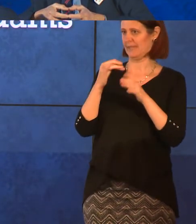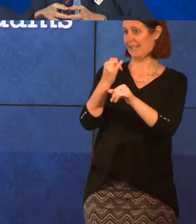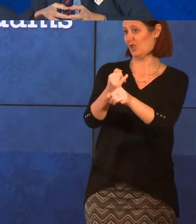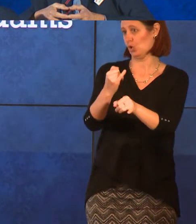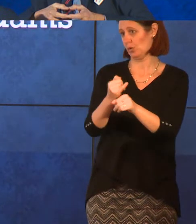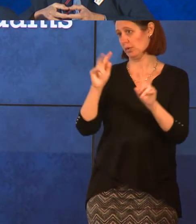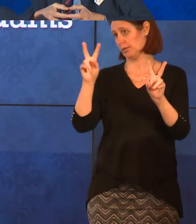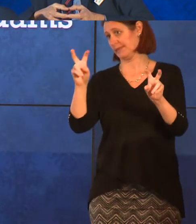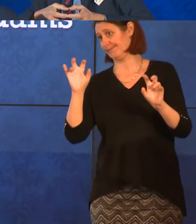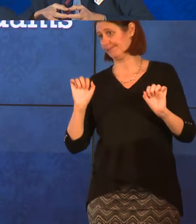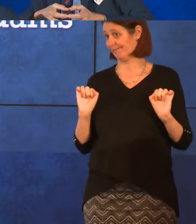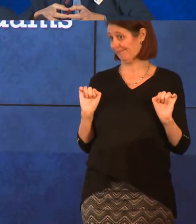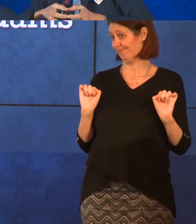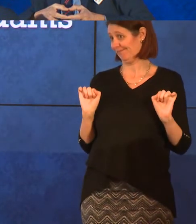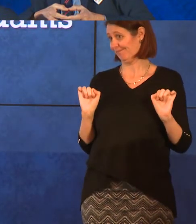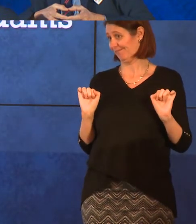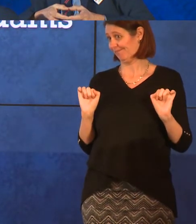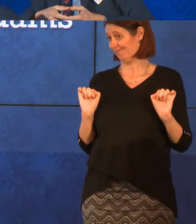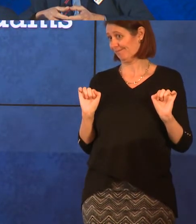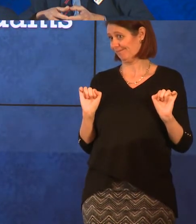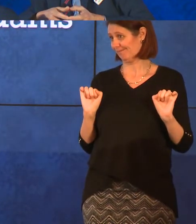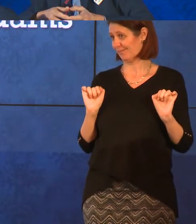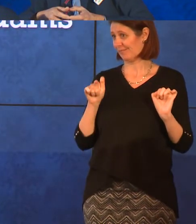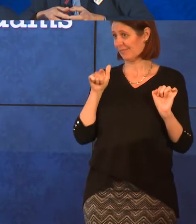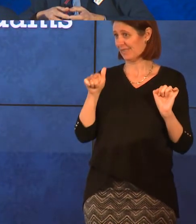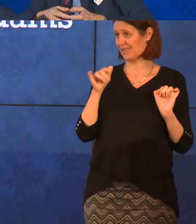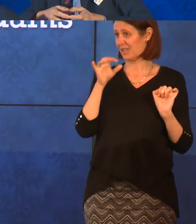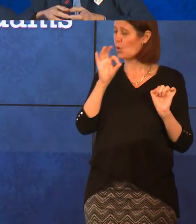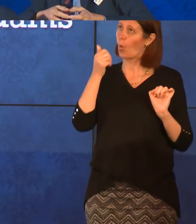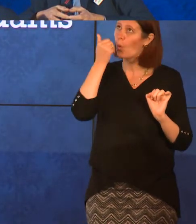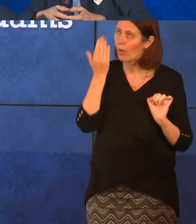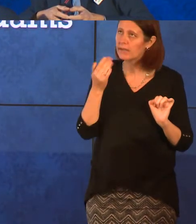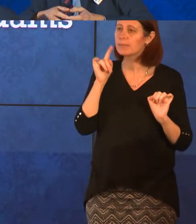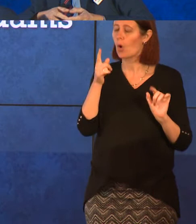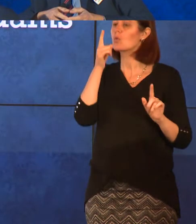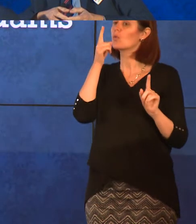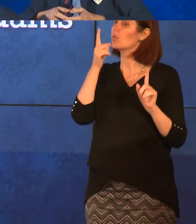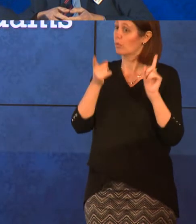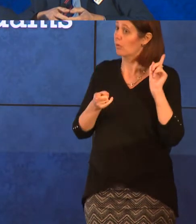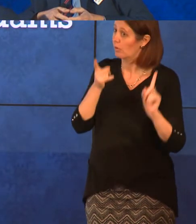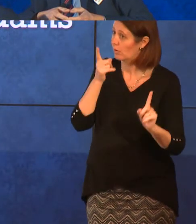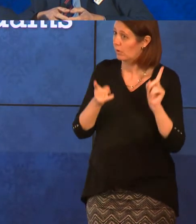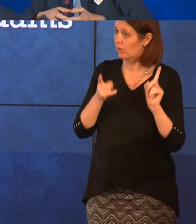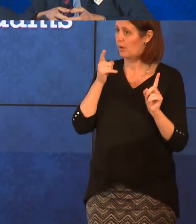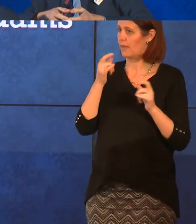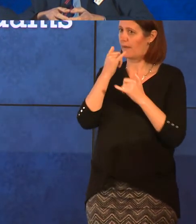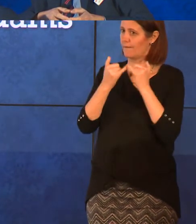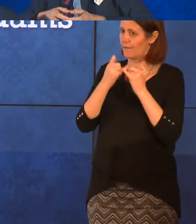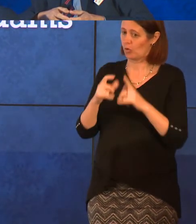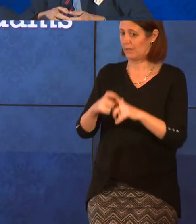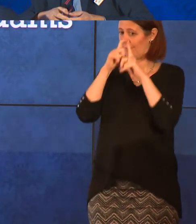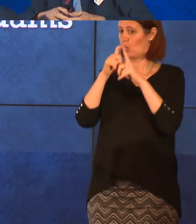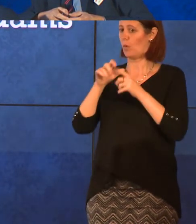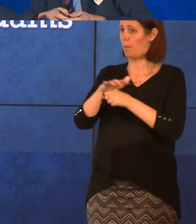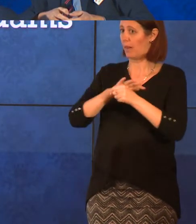and they're often kind of, not always, but often kind of very difficult